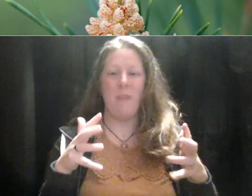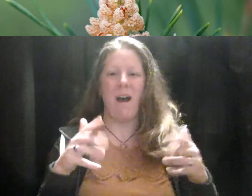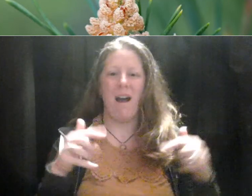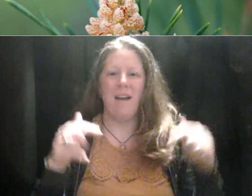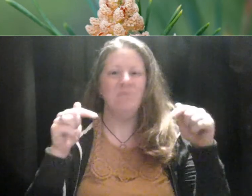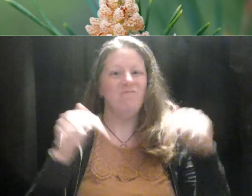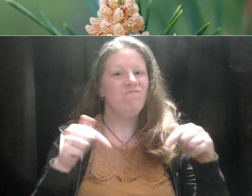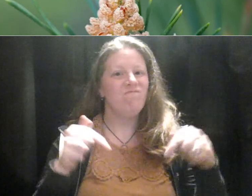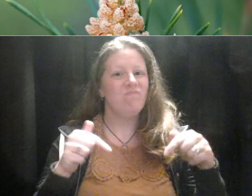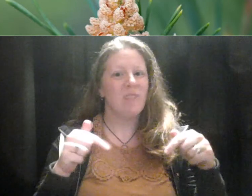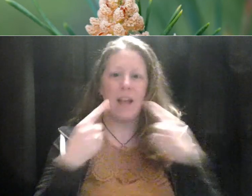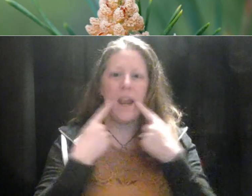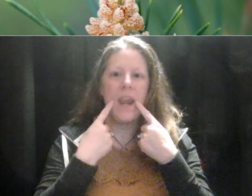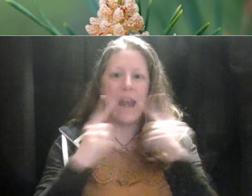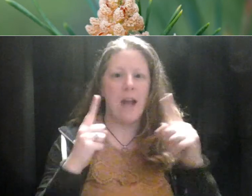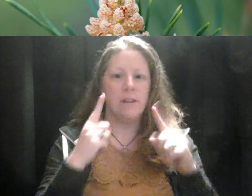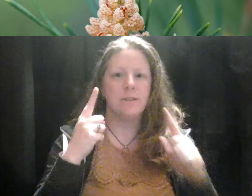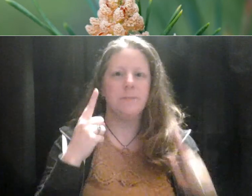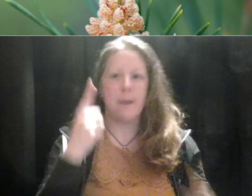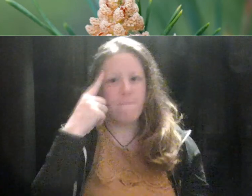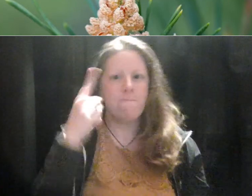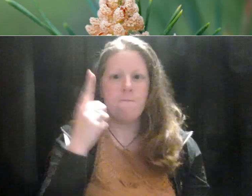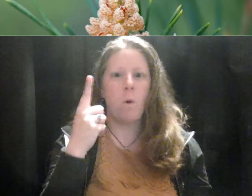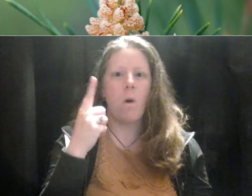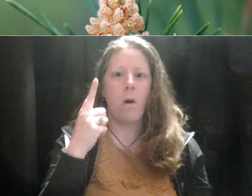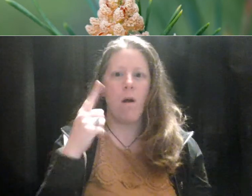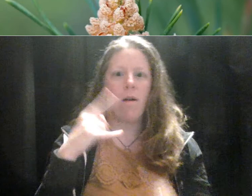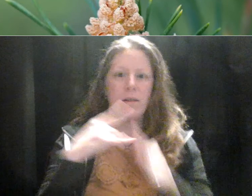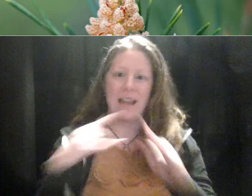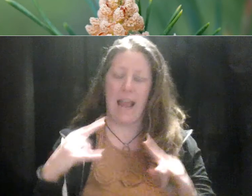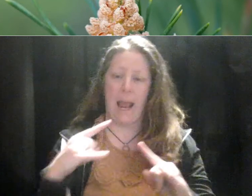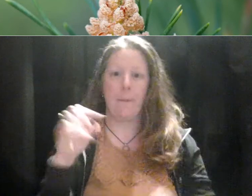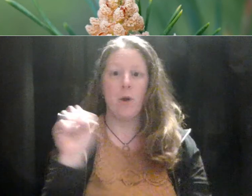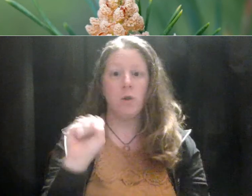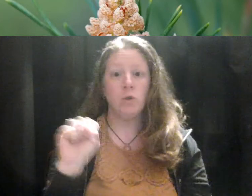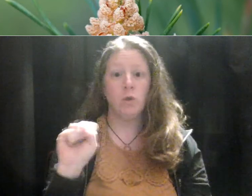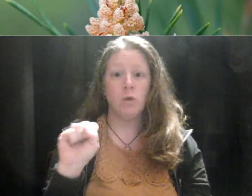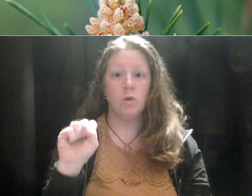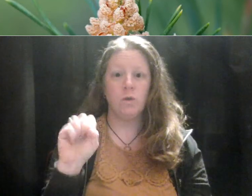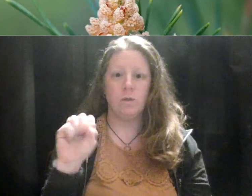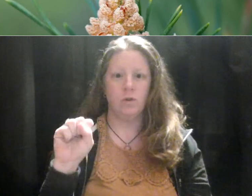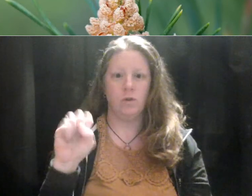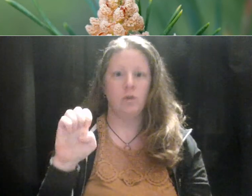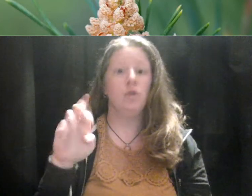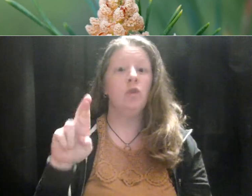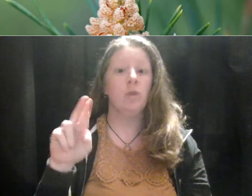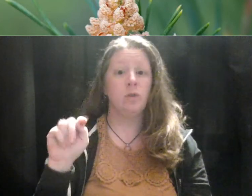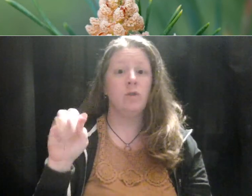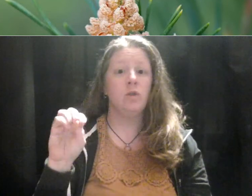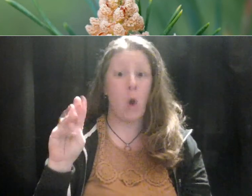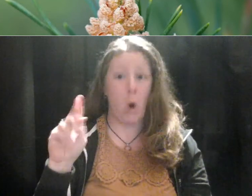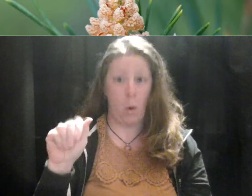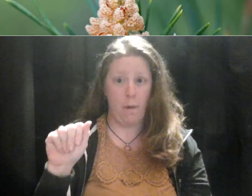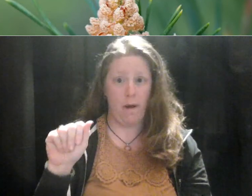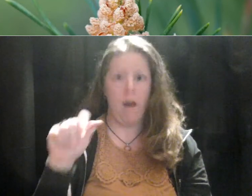Hello, families and friends. We miss you so much. This is an announcement for Camp Sertoma